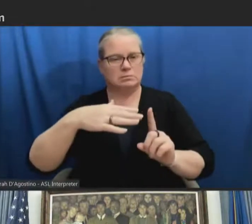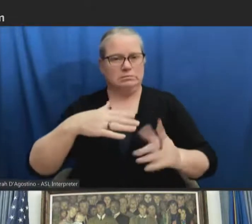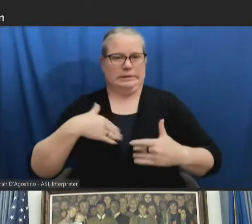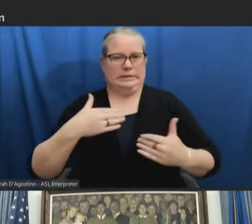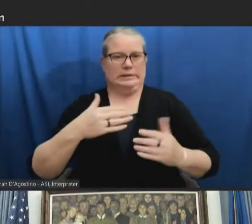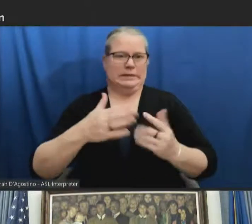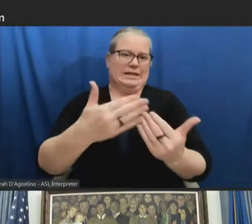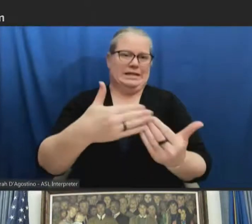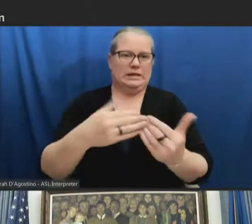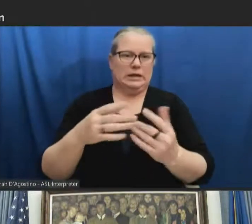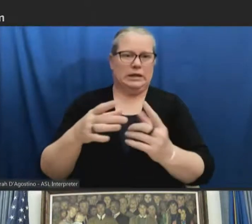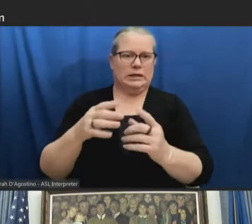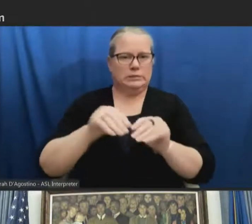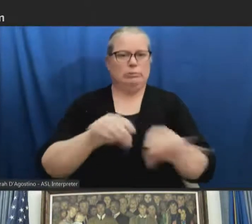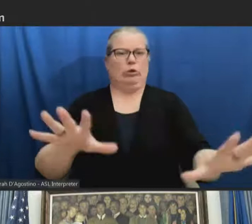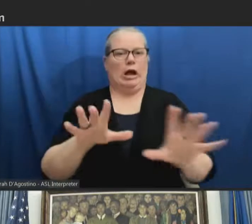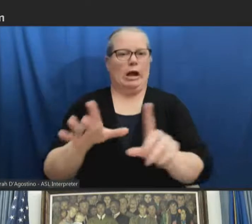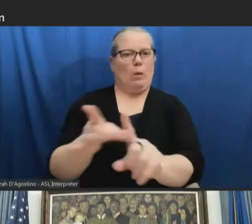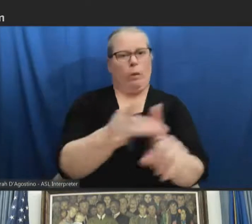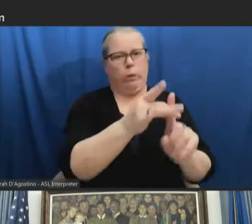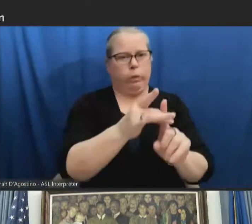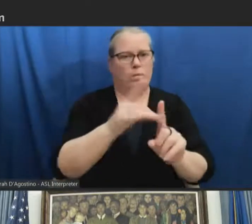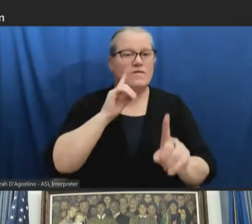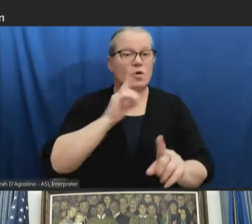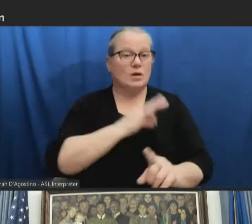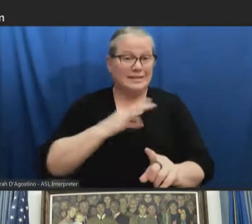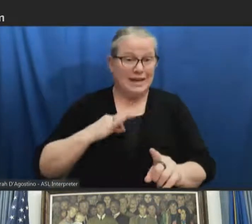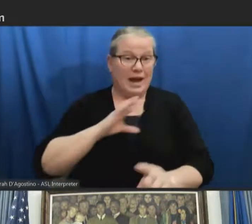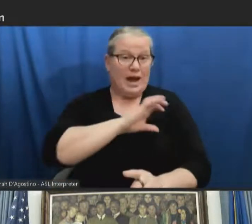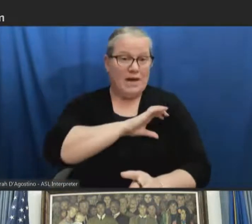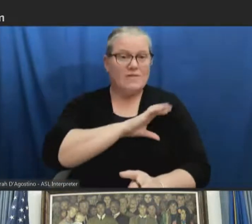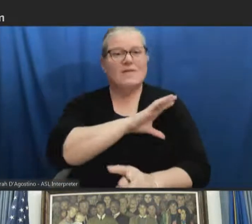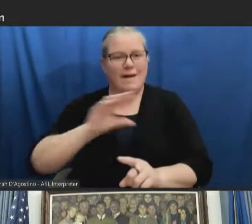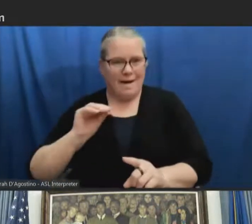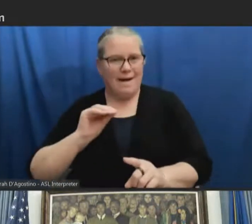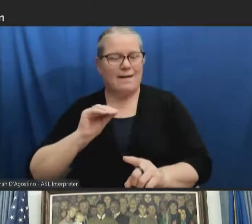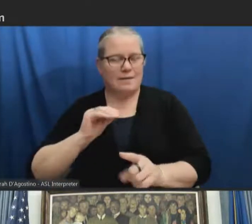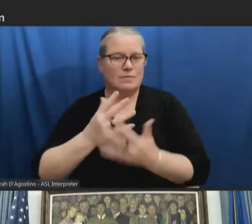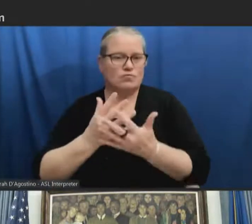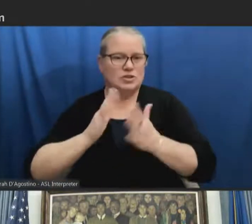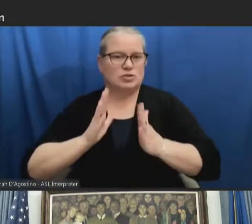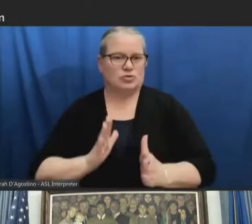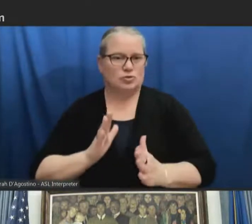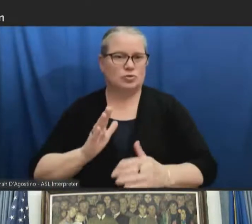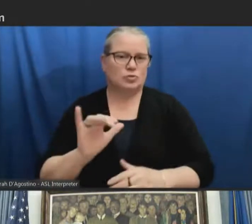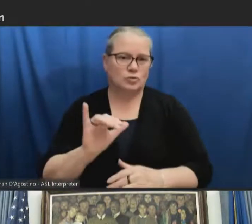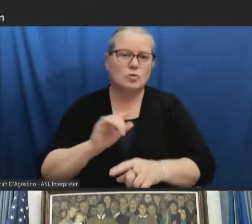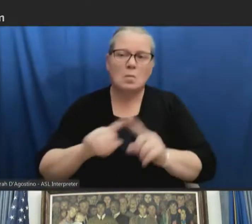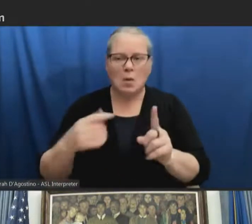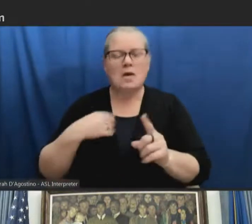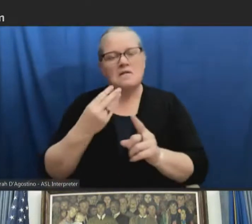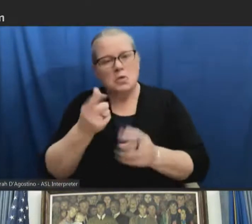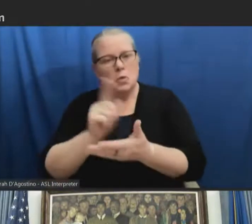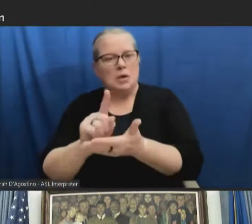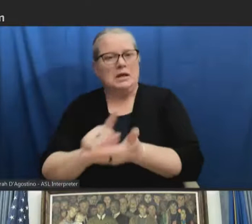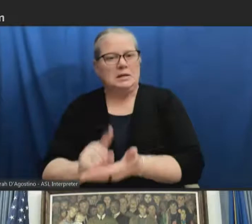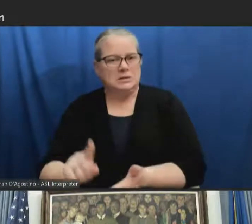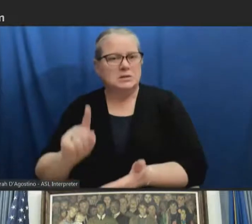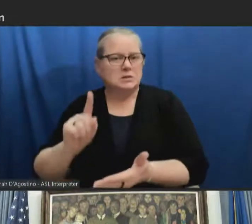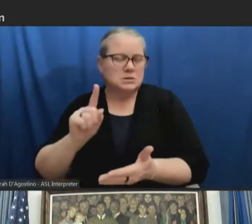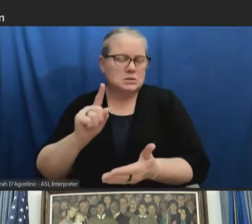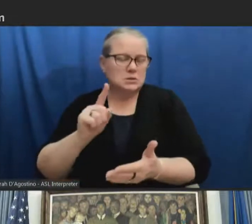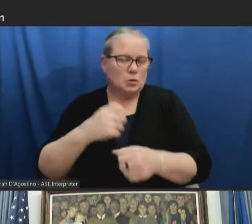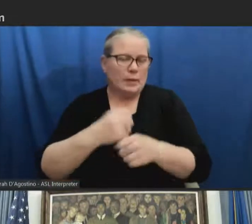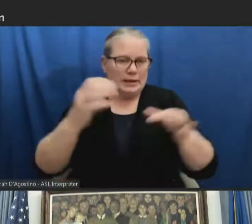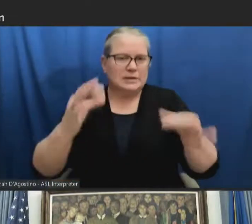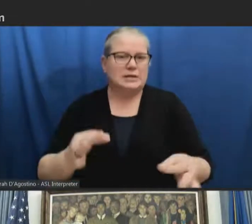we're formulating plans for how we'll proceed, but we got a couple weeks to lock that in before the 15th. And then just one final